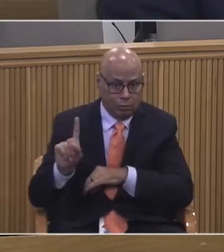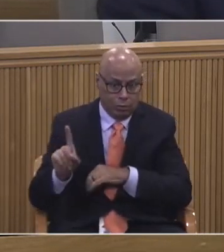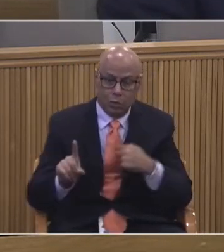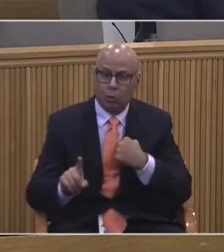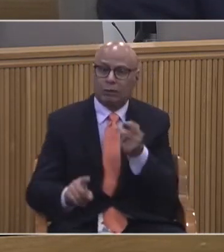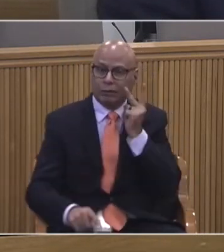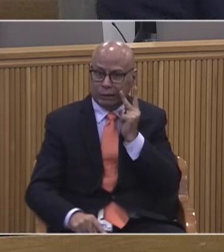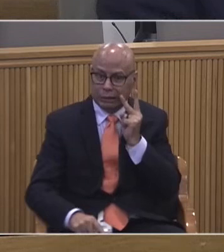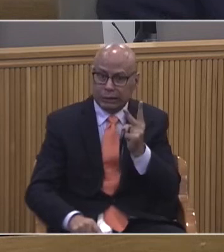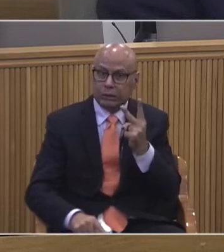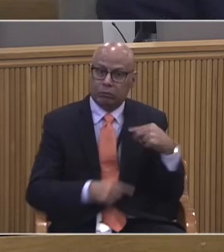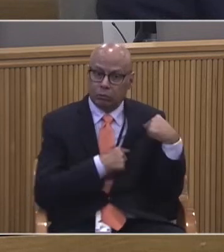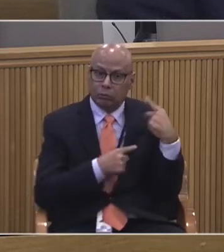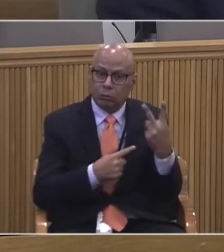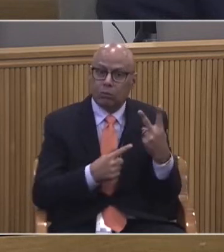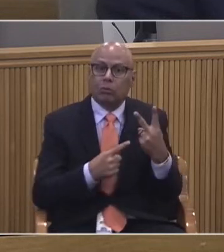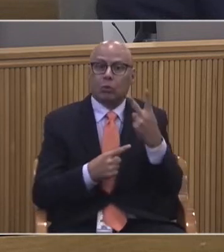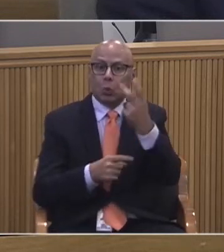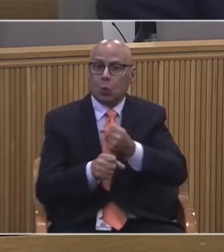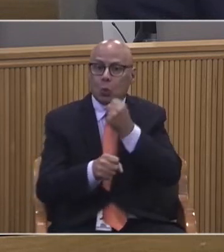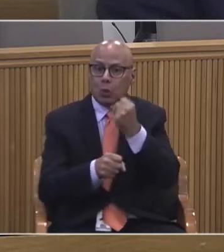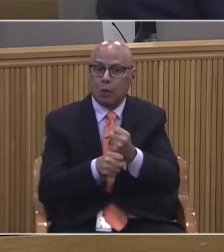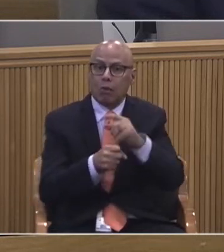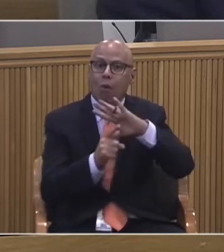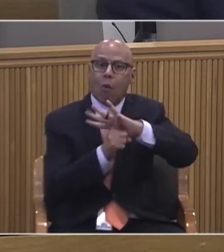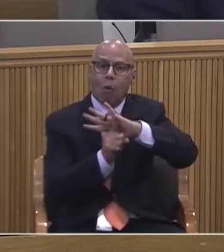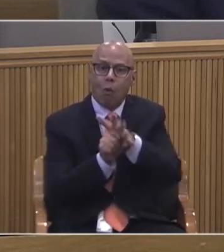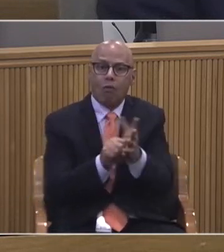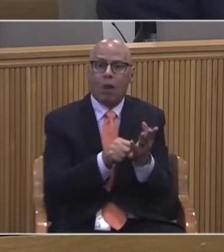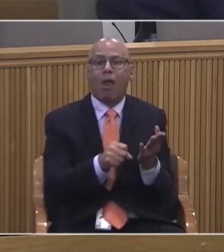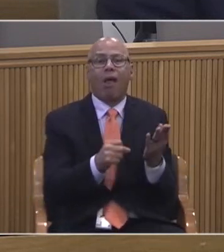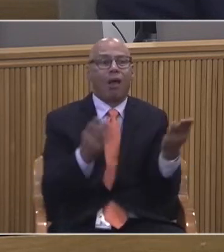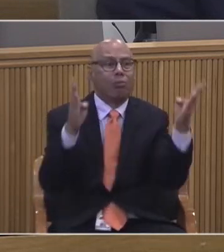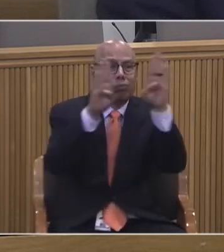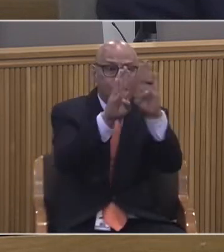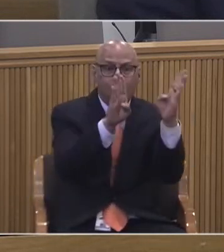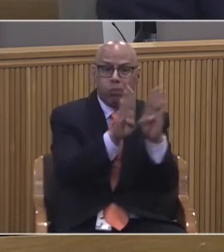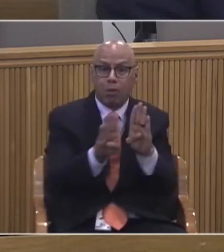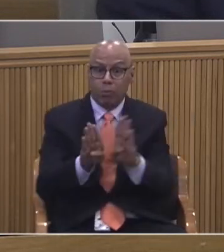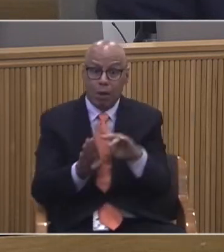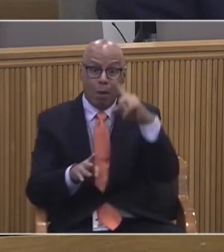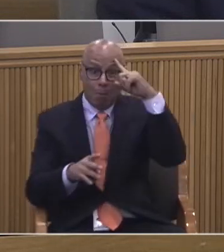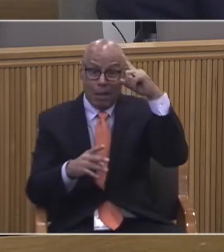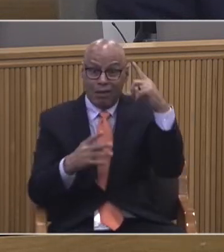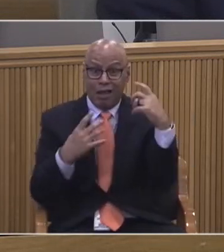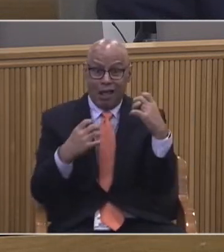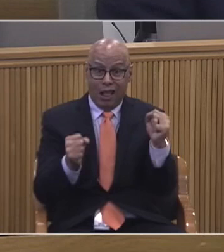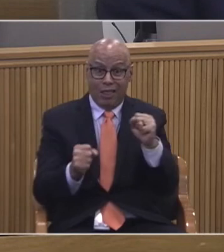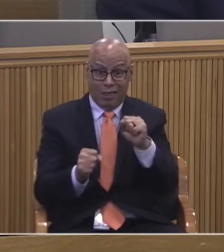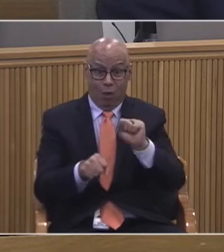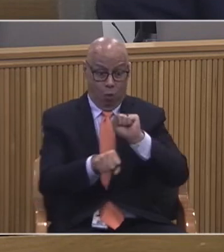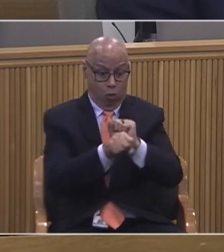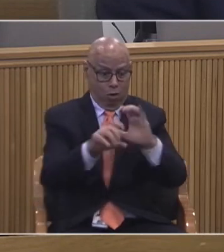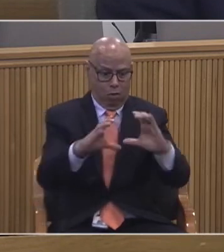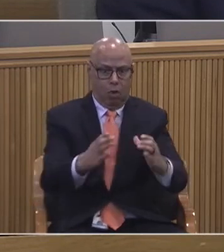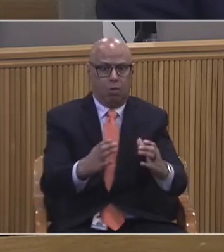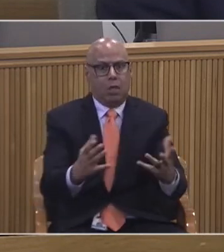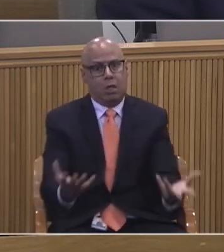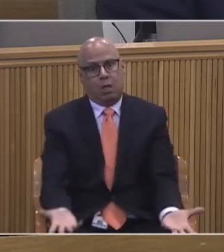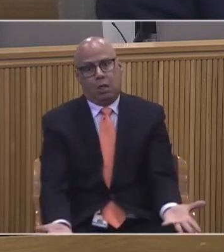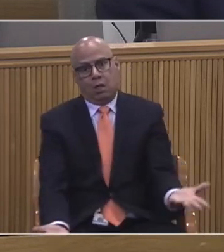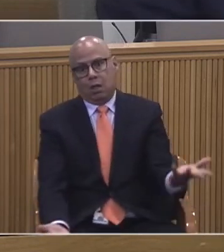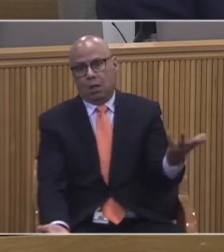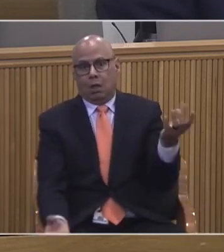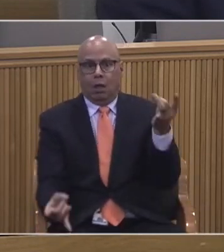2 years of COVID-19 lockdowns, and our mental health workforce is bearing the weight. Investments need to be made